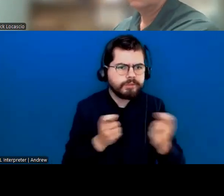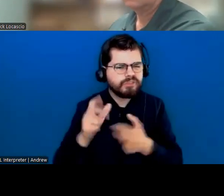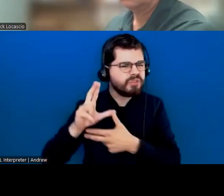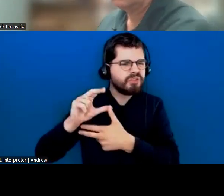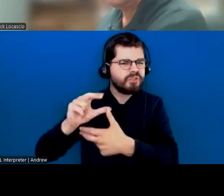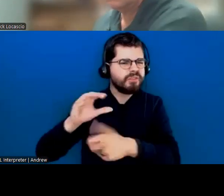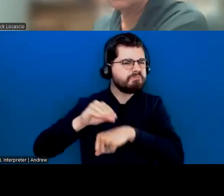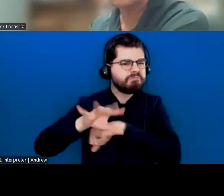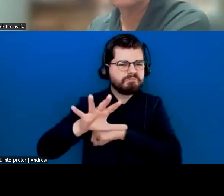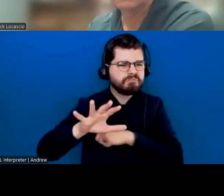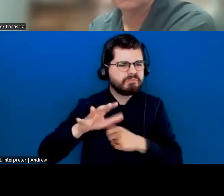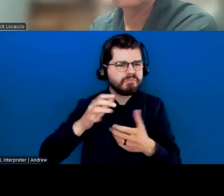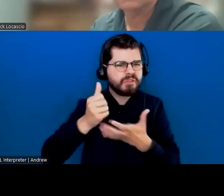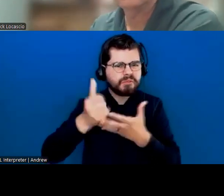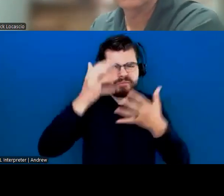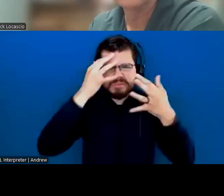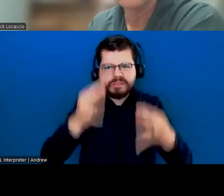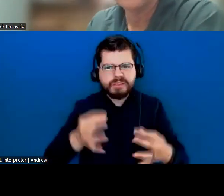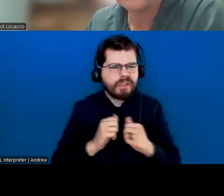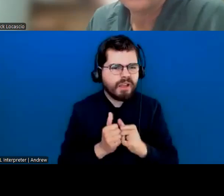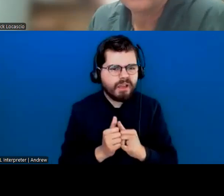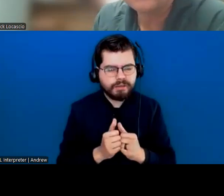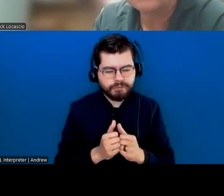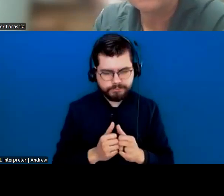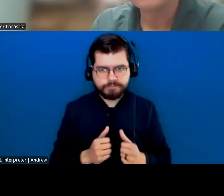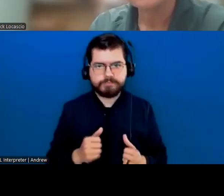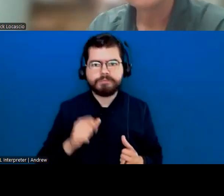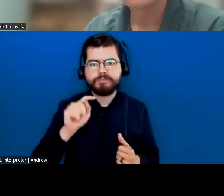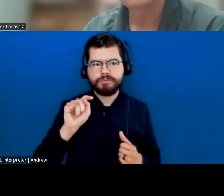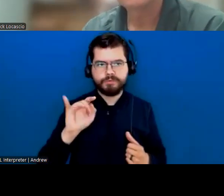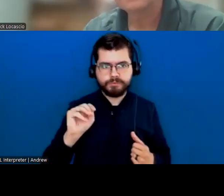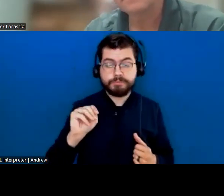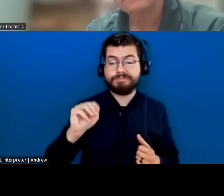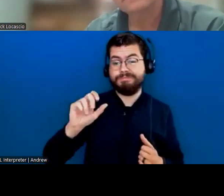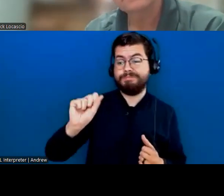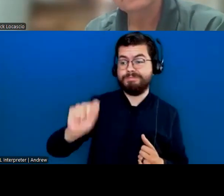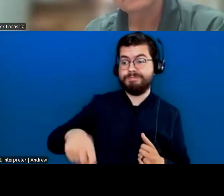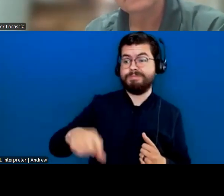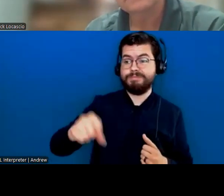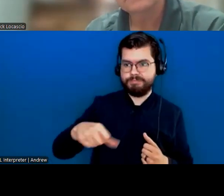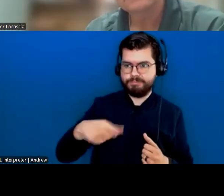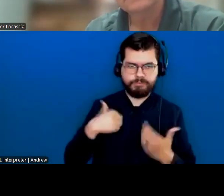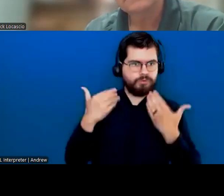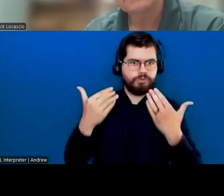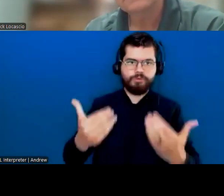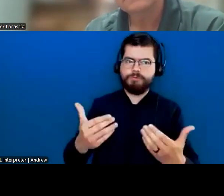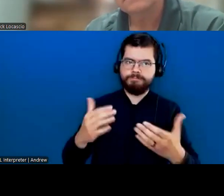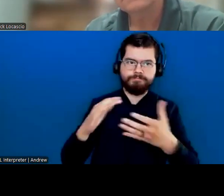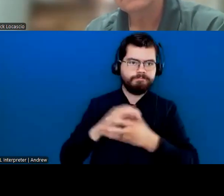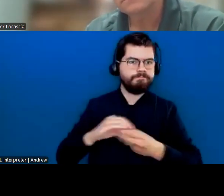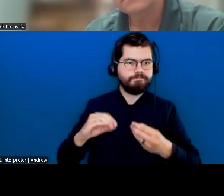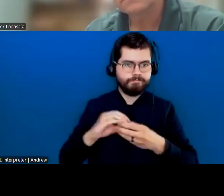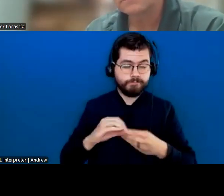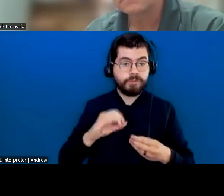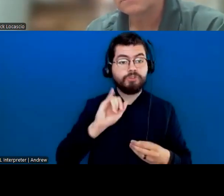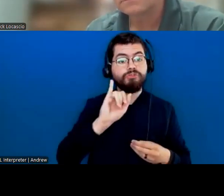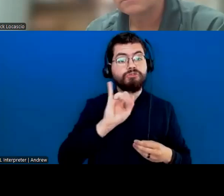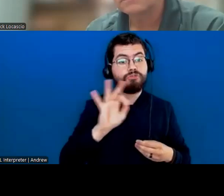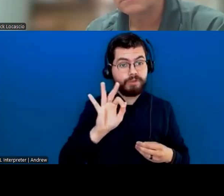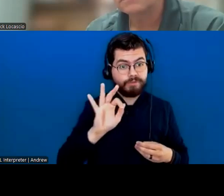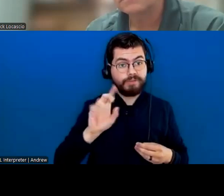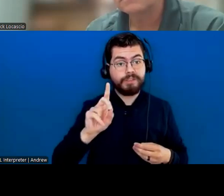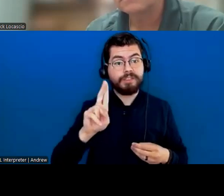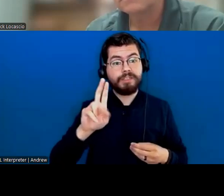Yeah, I'll jump right in because that's been a big deal. Jeff and Duck, if I